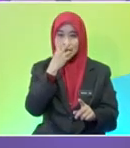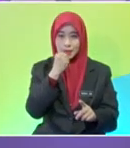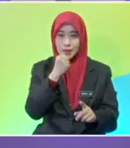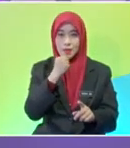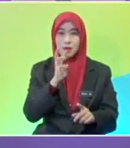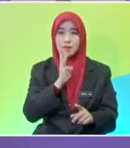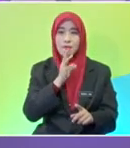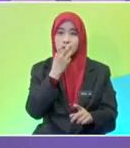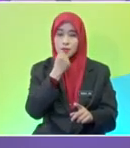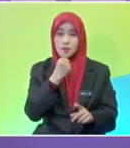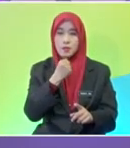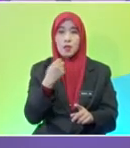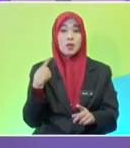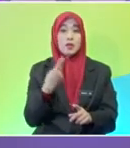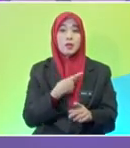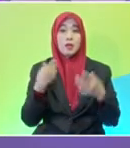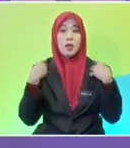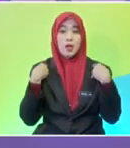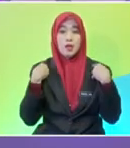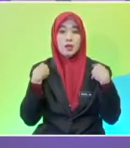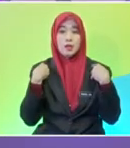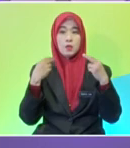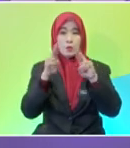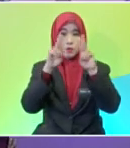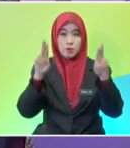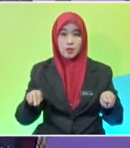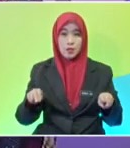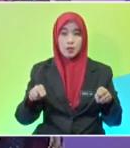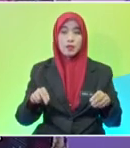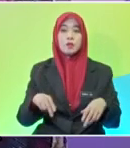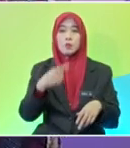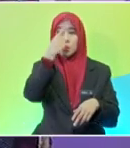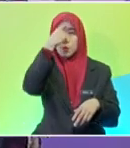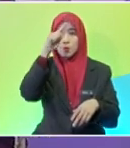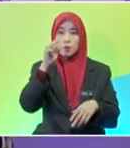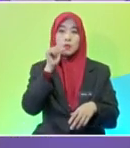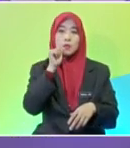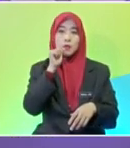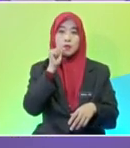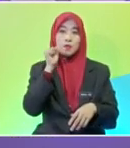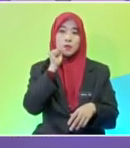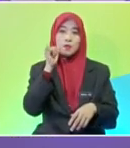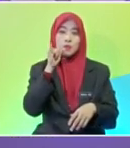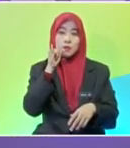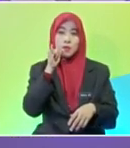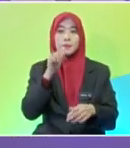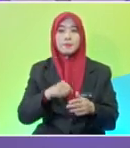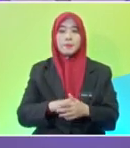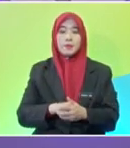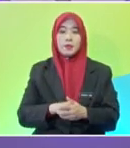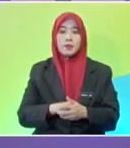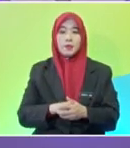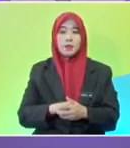have task for you. Okay. Now, we just learned about the classes of food, yes, right, Shafiqah? Yes, we did. So,